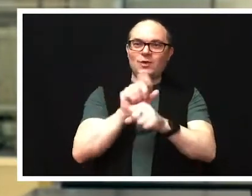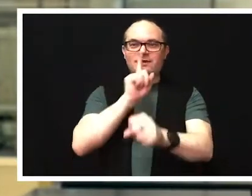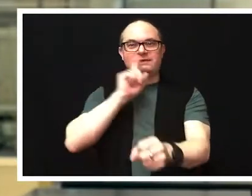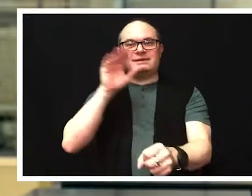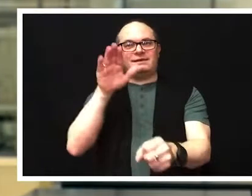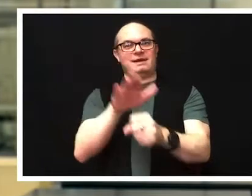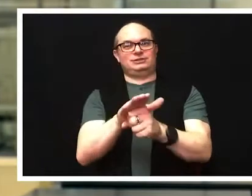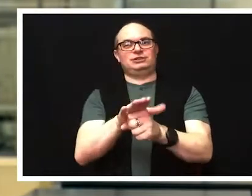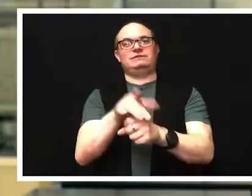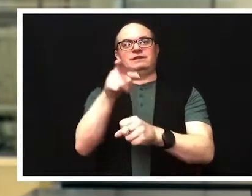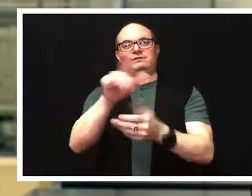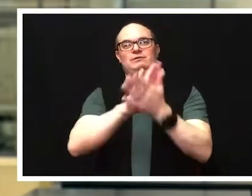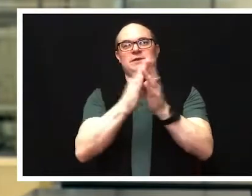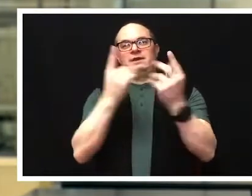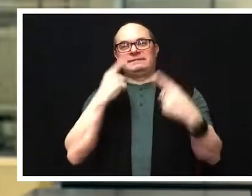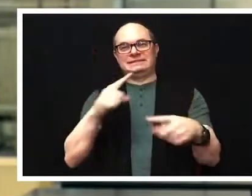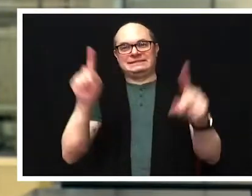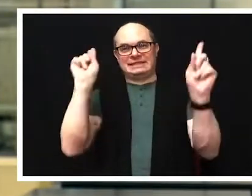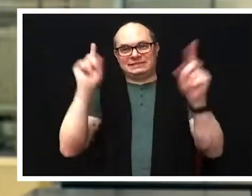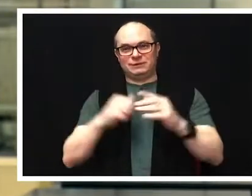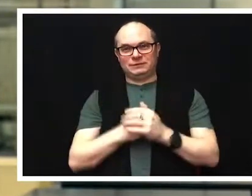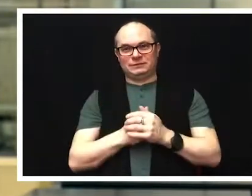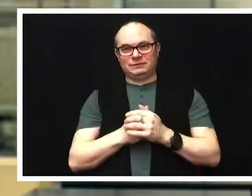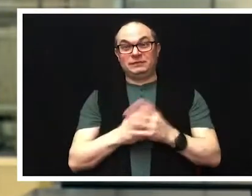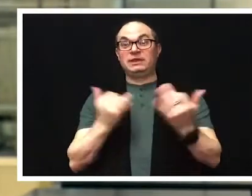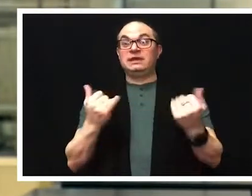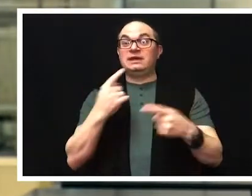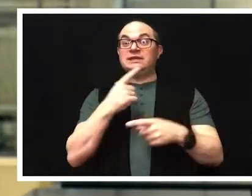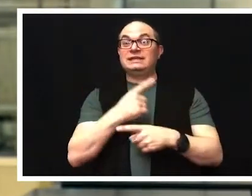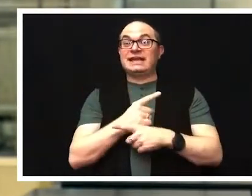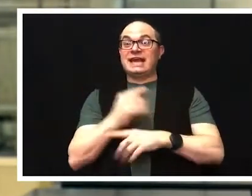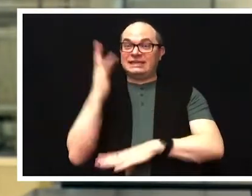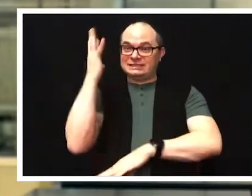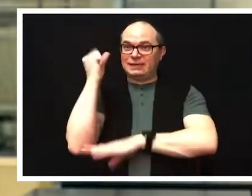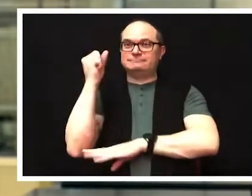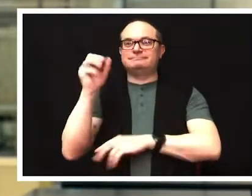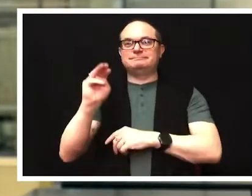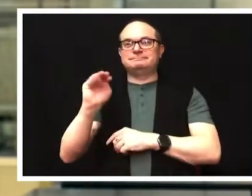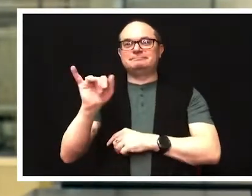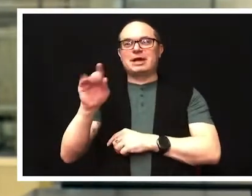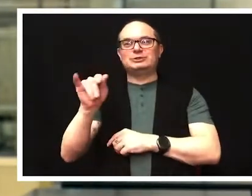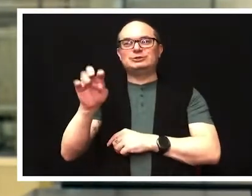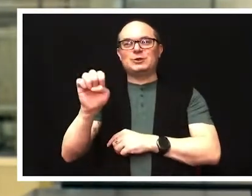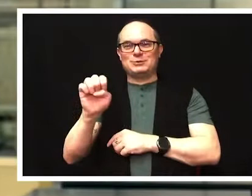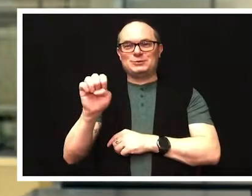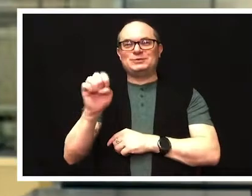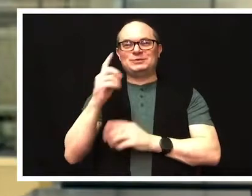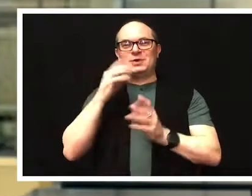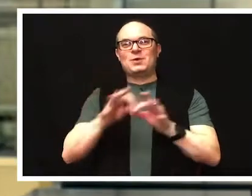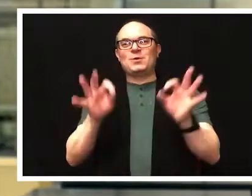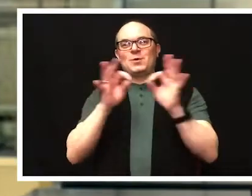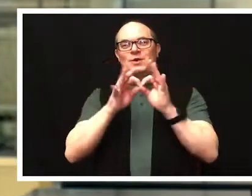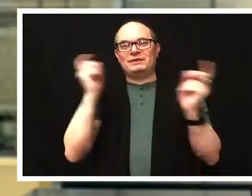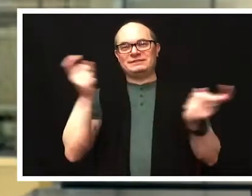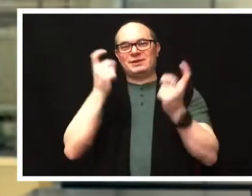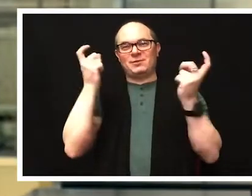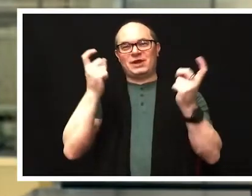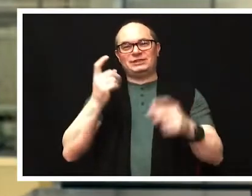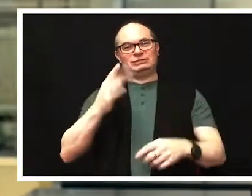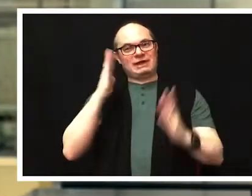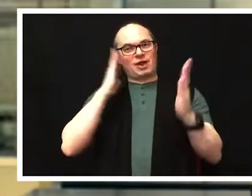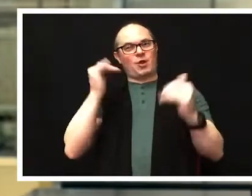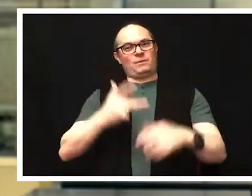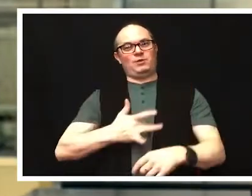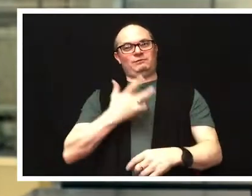dedication that have made you successful. Today is a milestone worthy of great celebration, and I hope you feel the pride we have